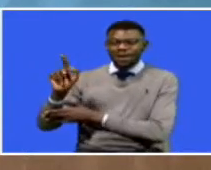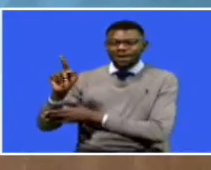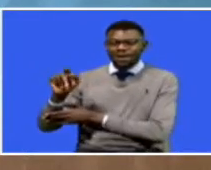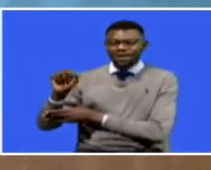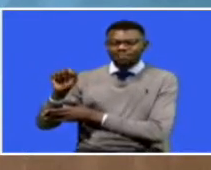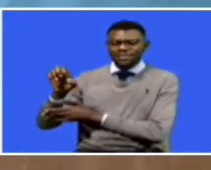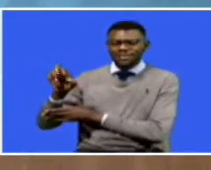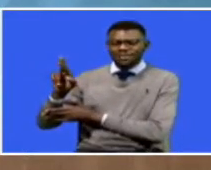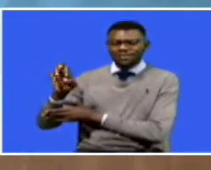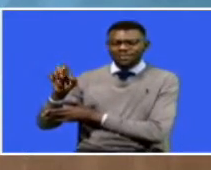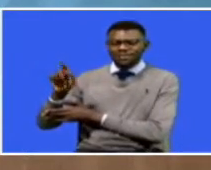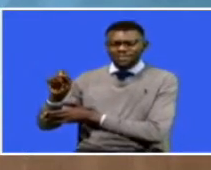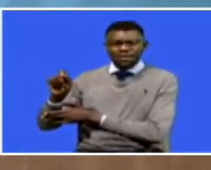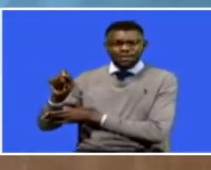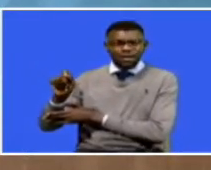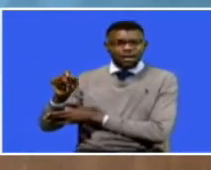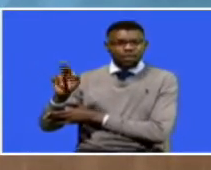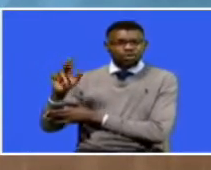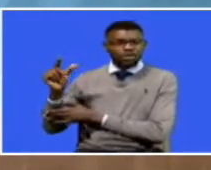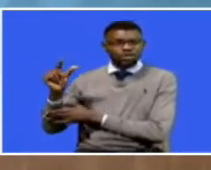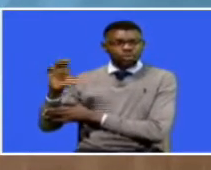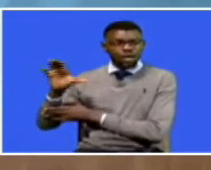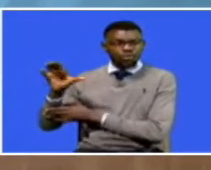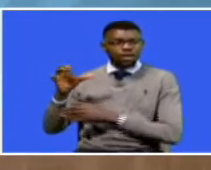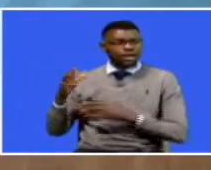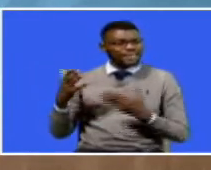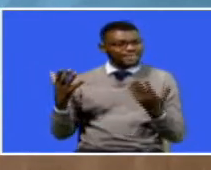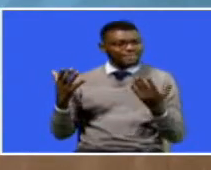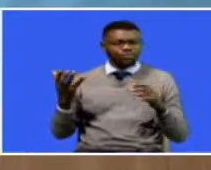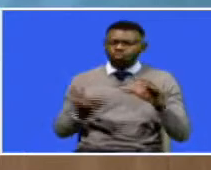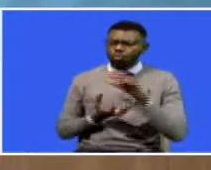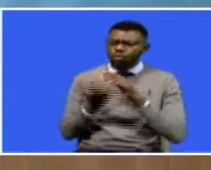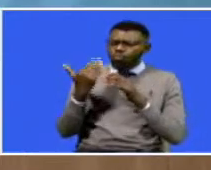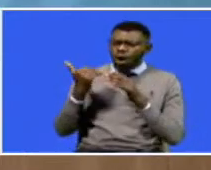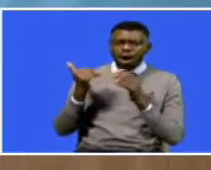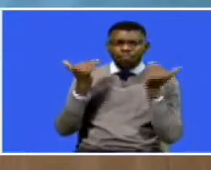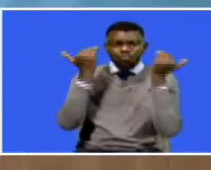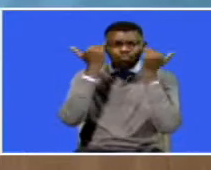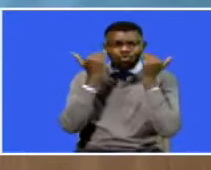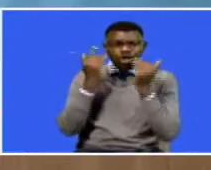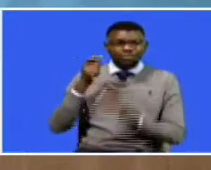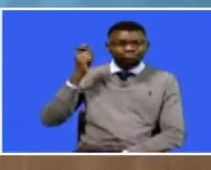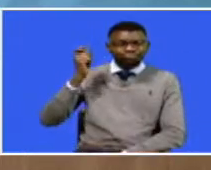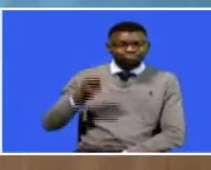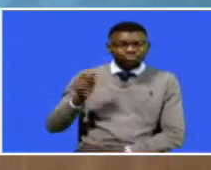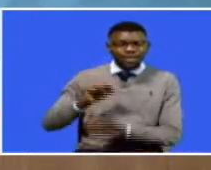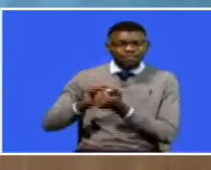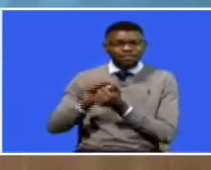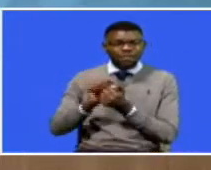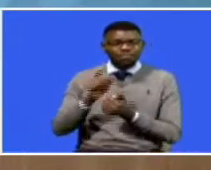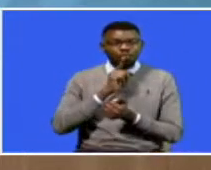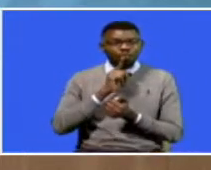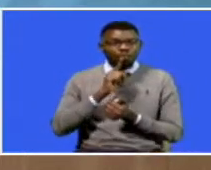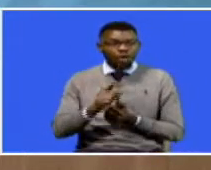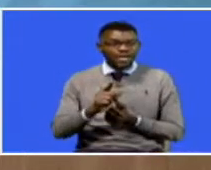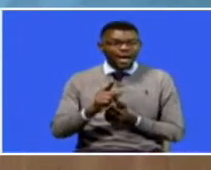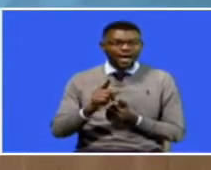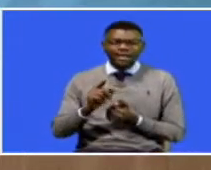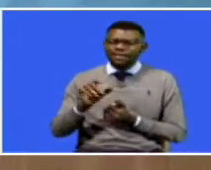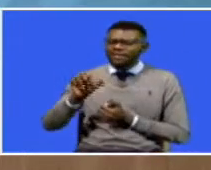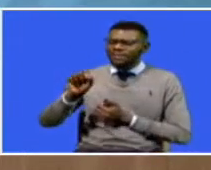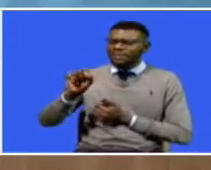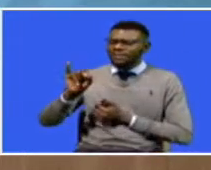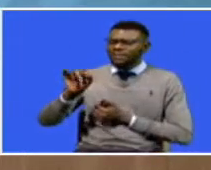Gishu County are living in uncertainty following a landmark ruling on Friday that gave ownership to Sirikwa